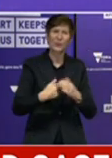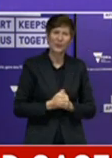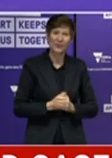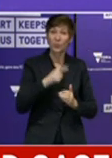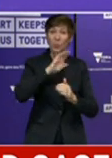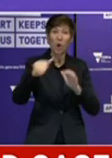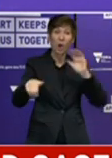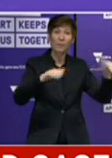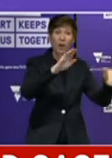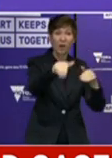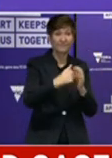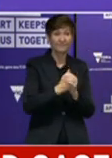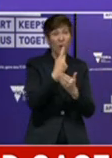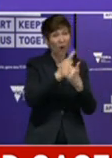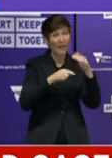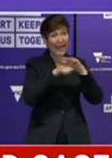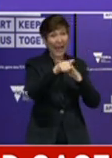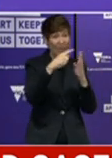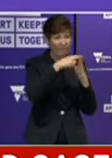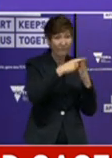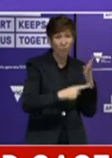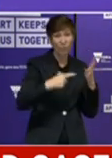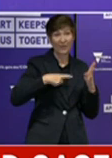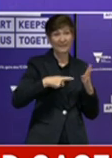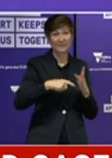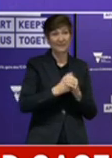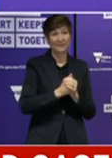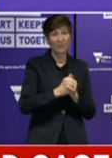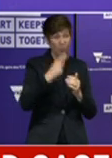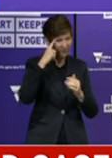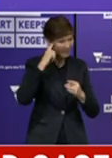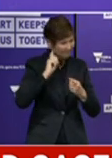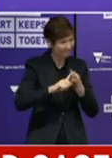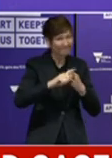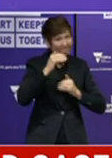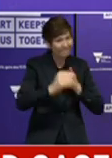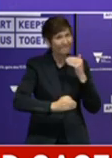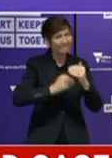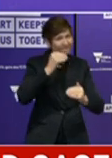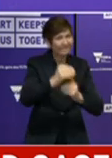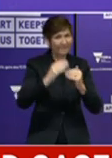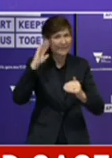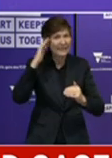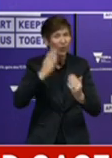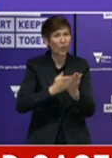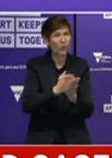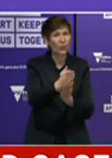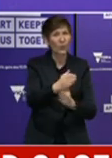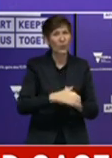in a safe and steady way, in a sustainable way, in a way that can avoid that bouncing in and out of